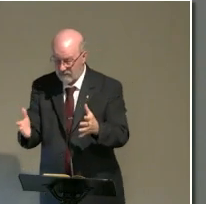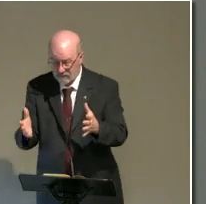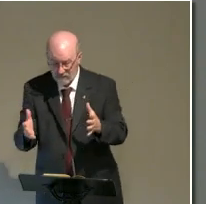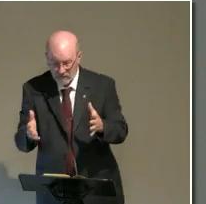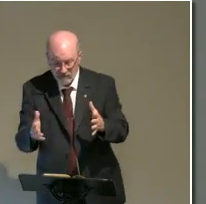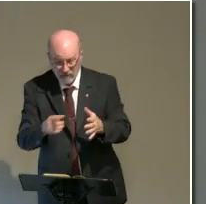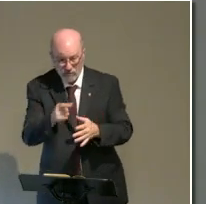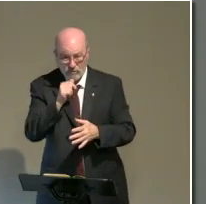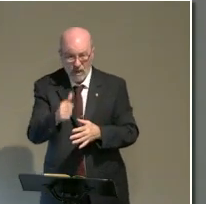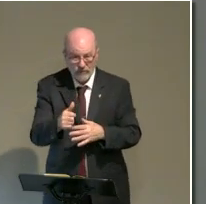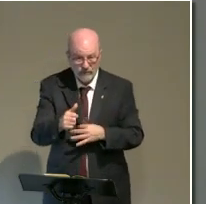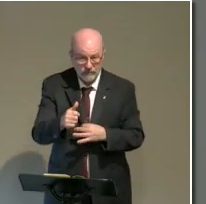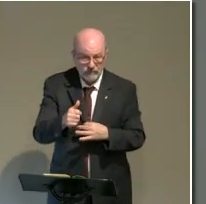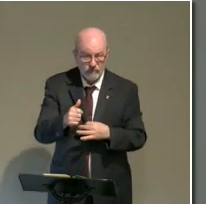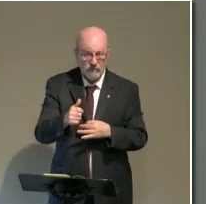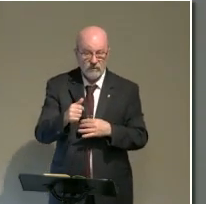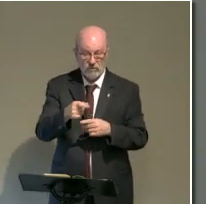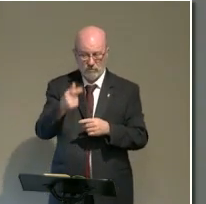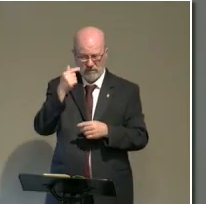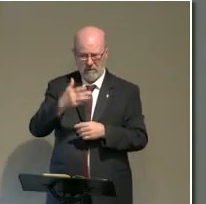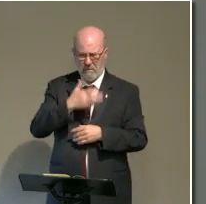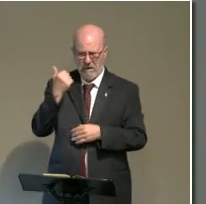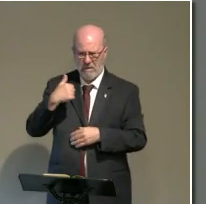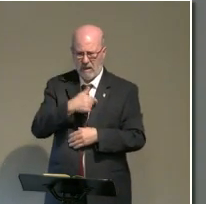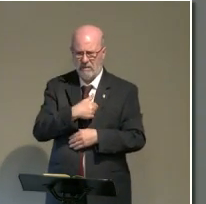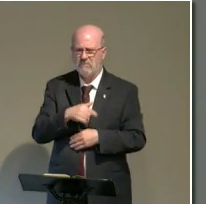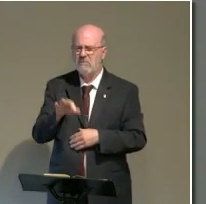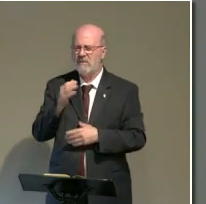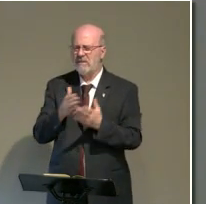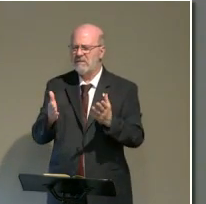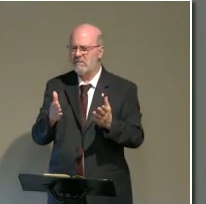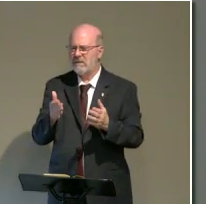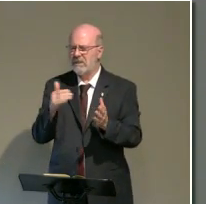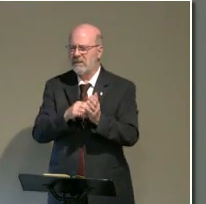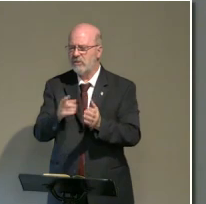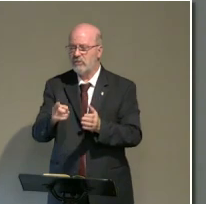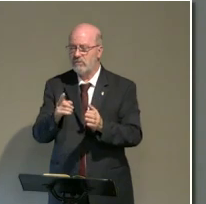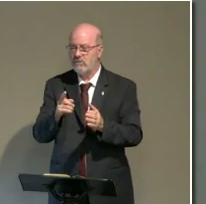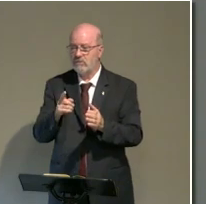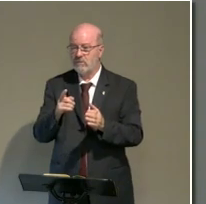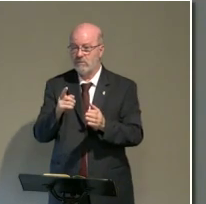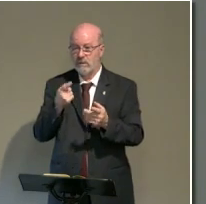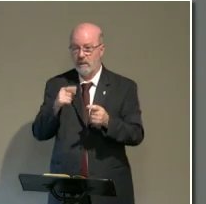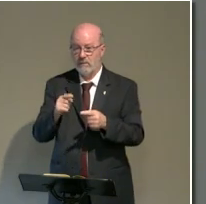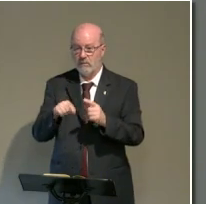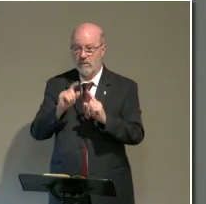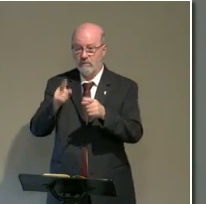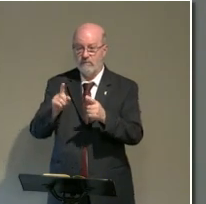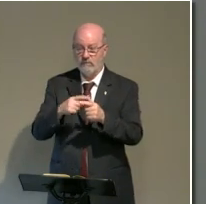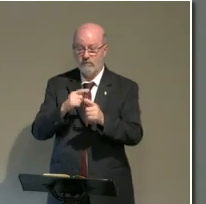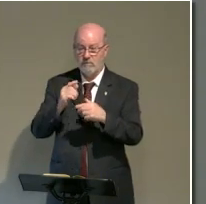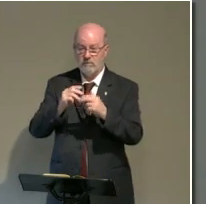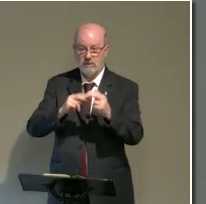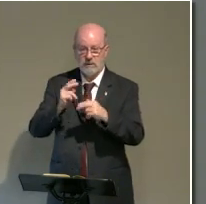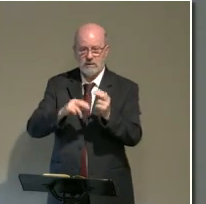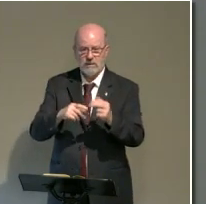And you're not, well, you think you're better than us? Nah, we'll find something against you. I had a guy, when I first went back to construction, he